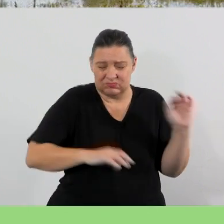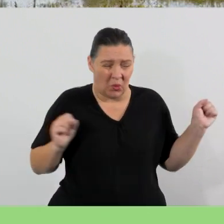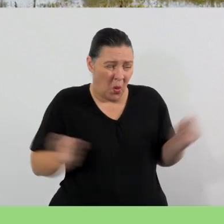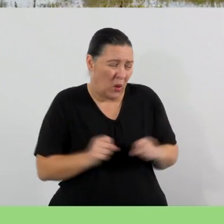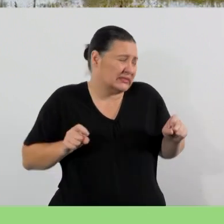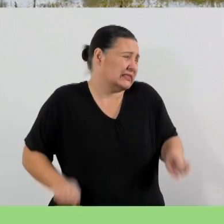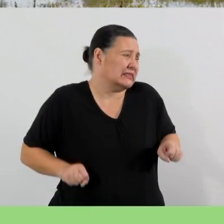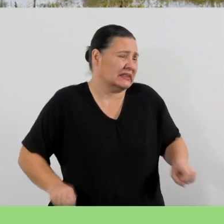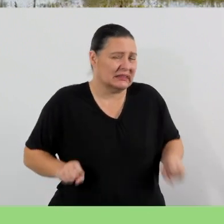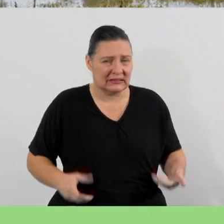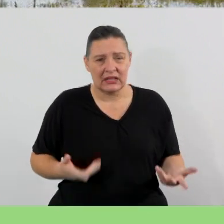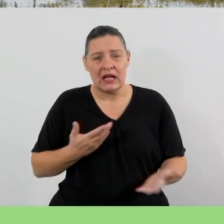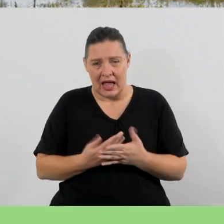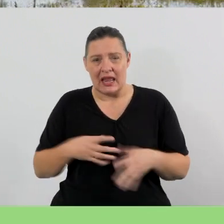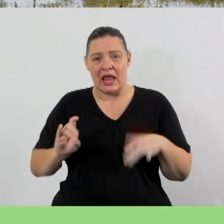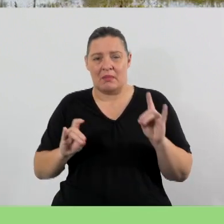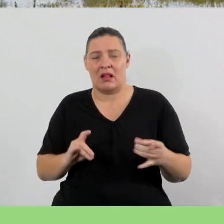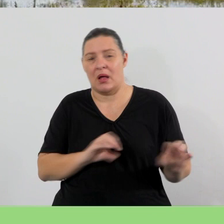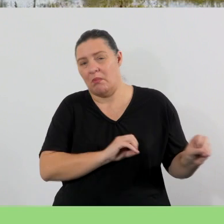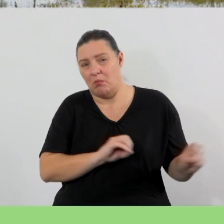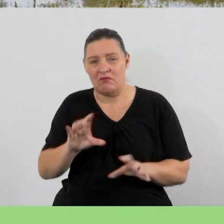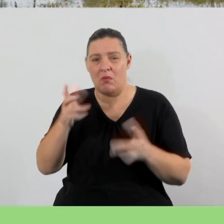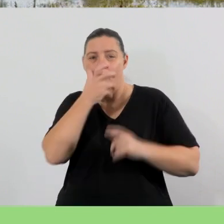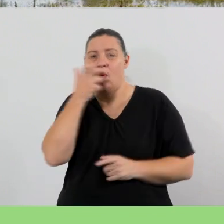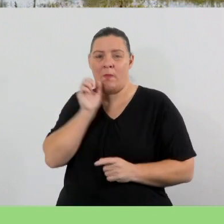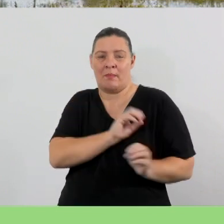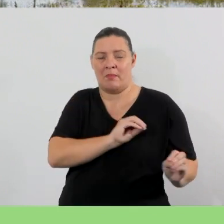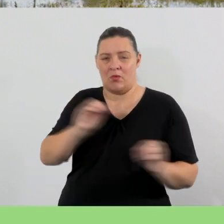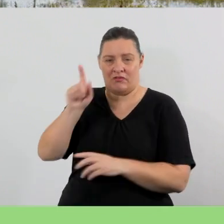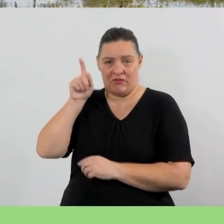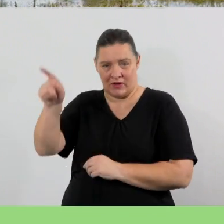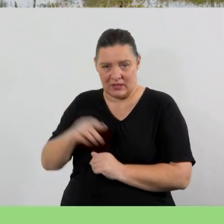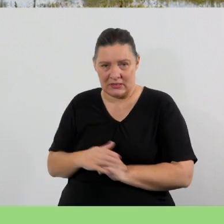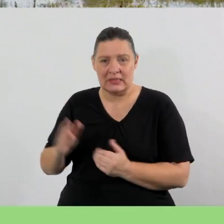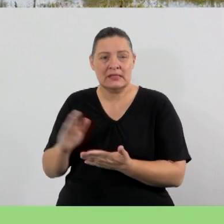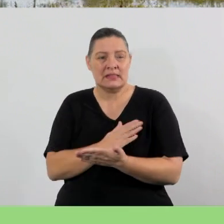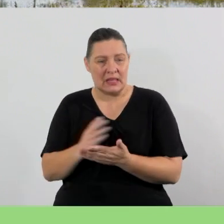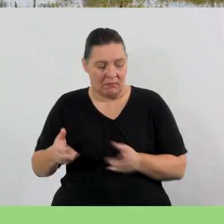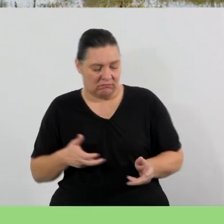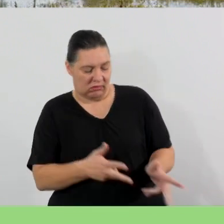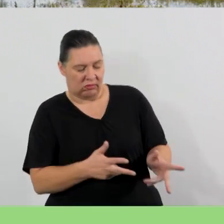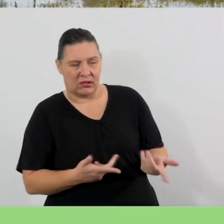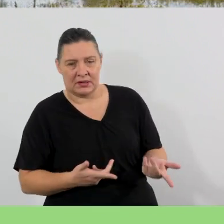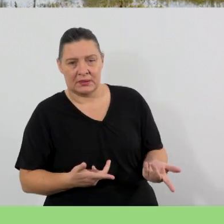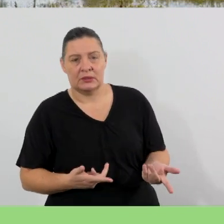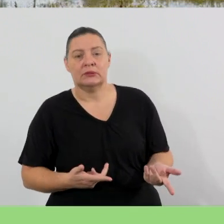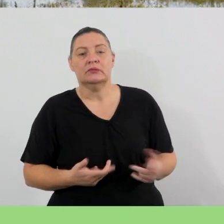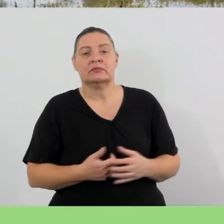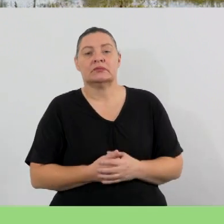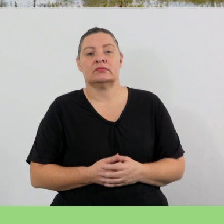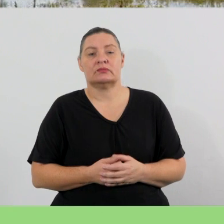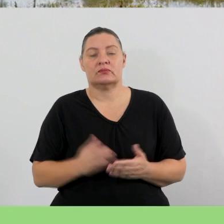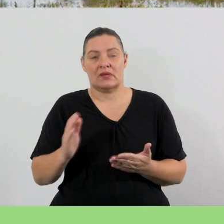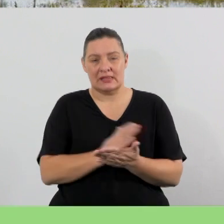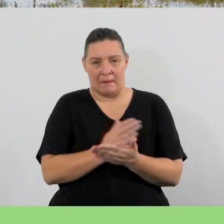low temperatures, this can cause animals to move to warmer areas. That means some animals are going to leave that area, and